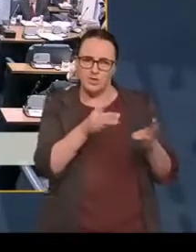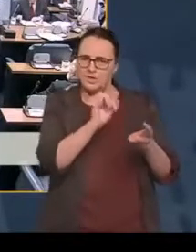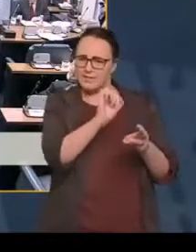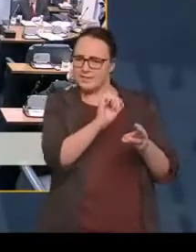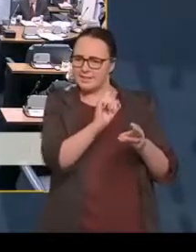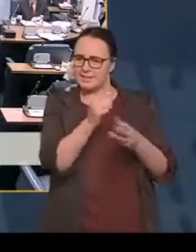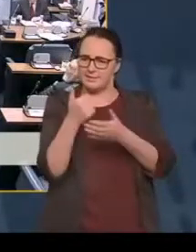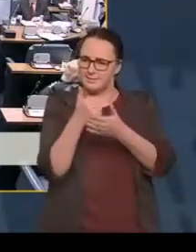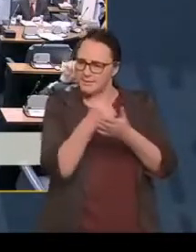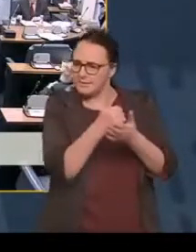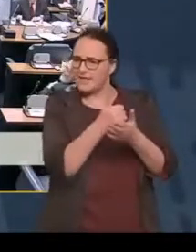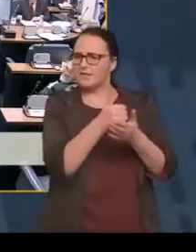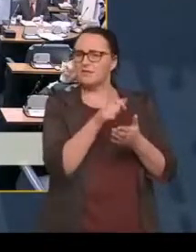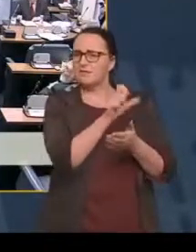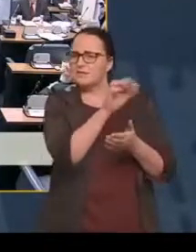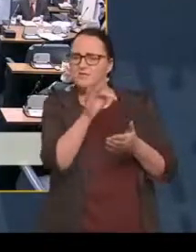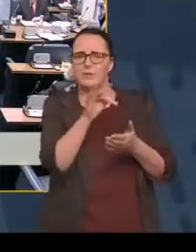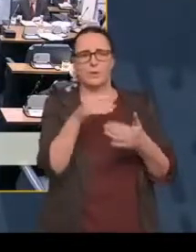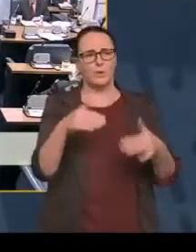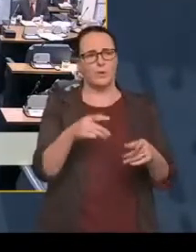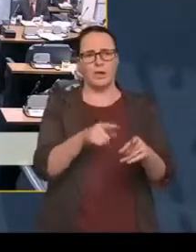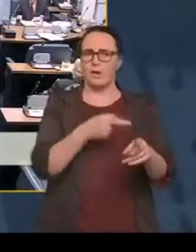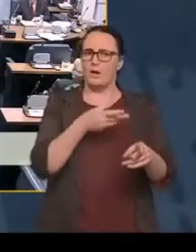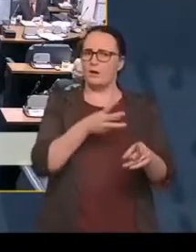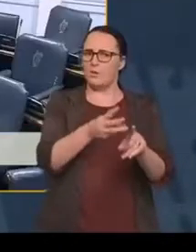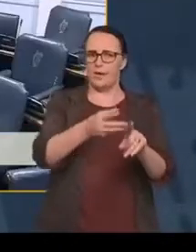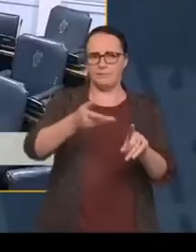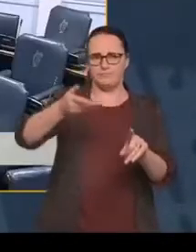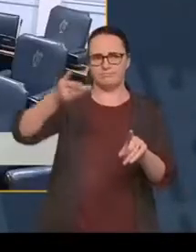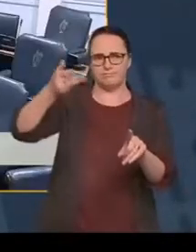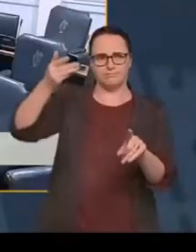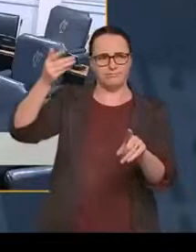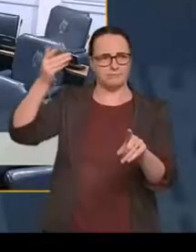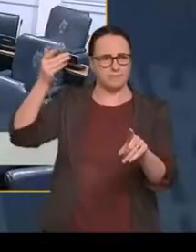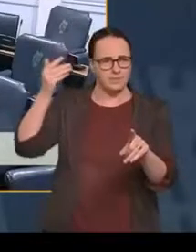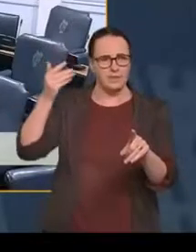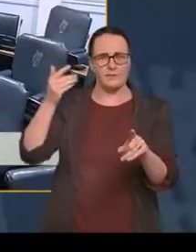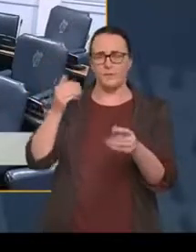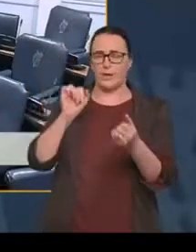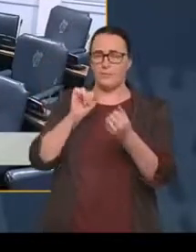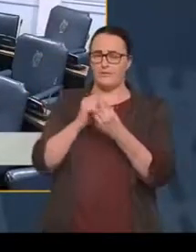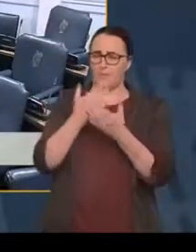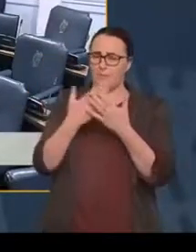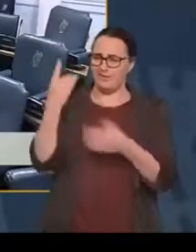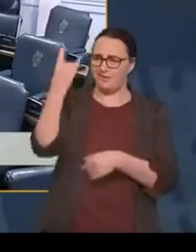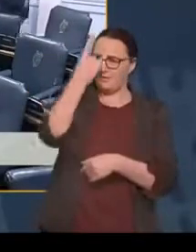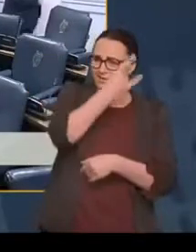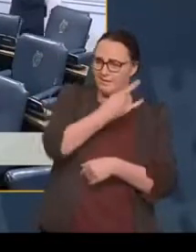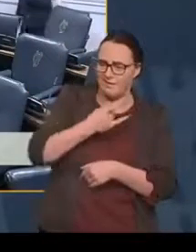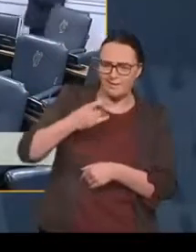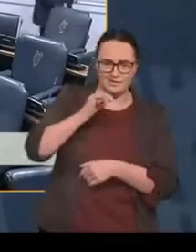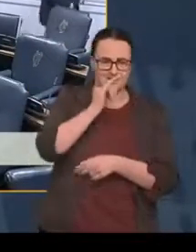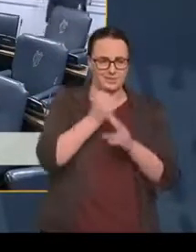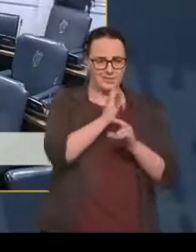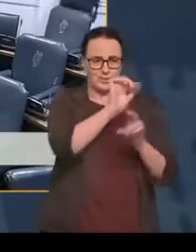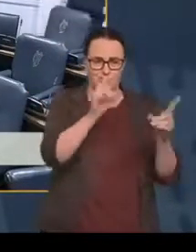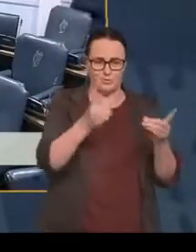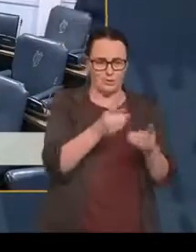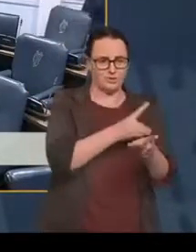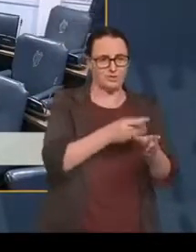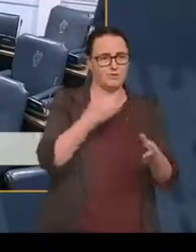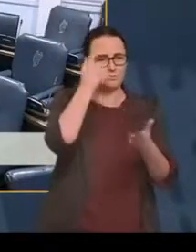his assistants and officials, and how we've come a long, long way from that time when we met for those many hours in your department during the